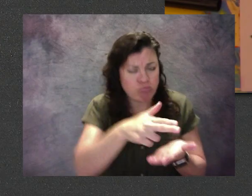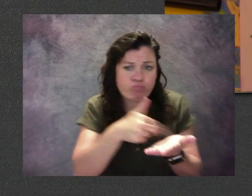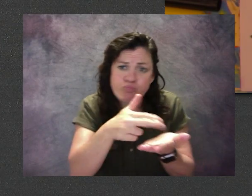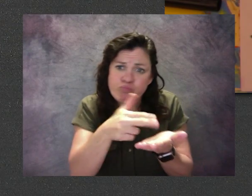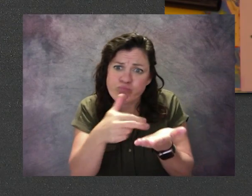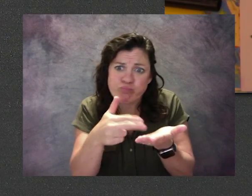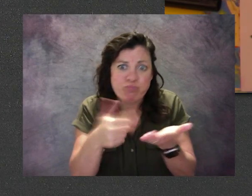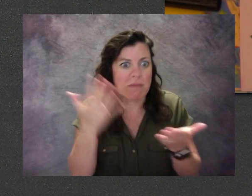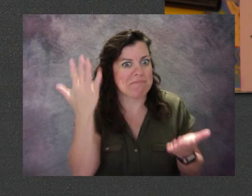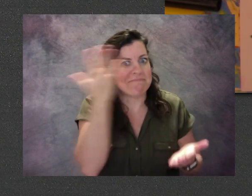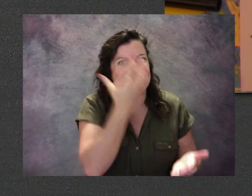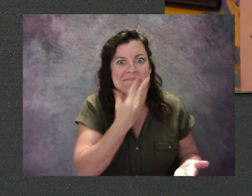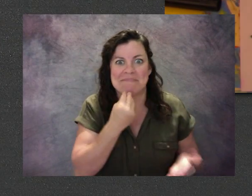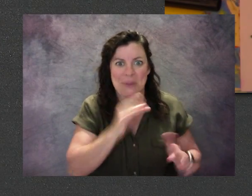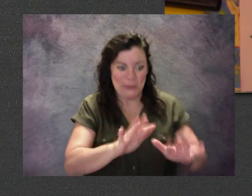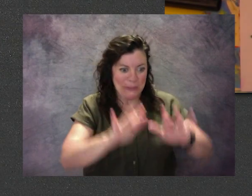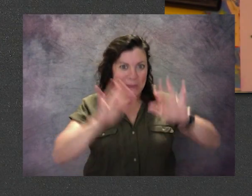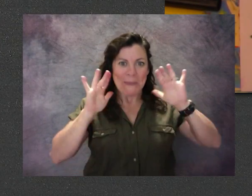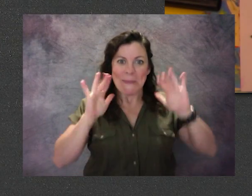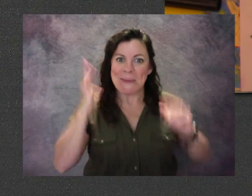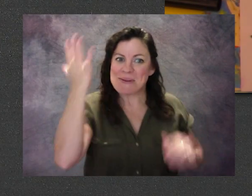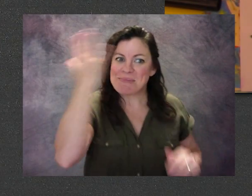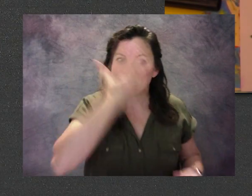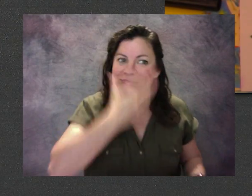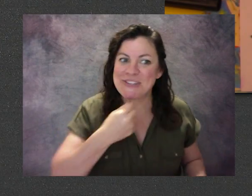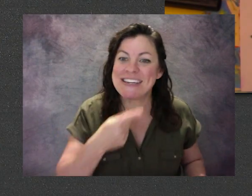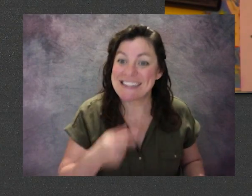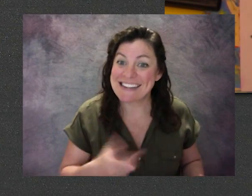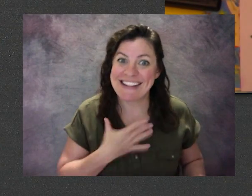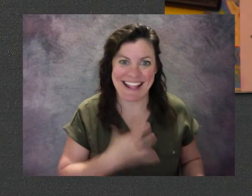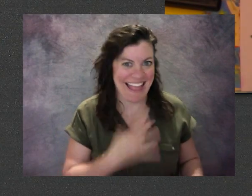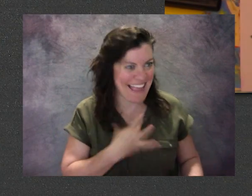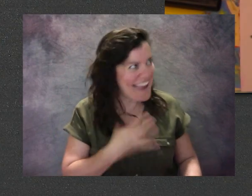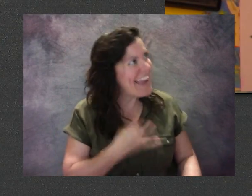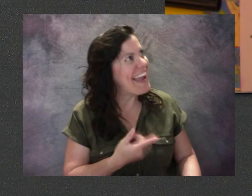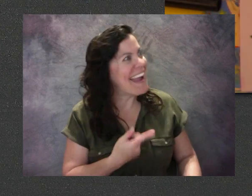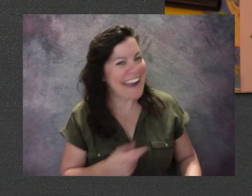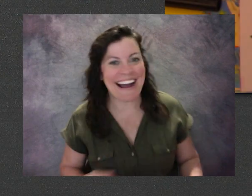cool. Oh, I like that a lot.